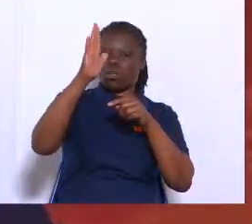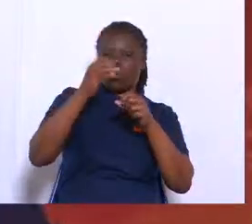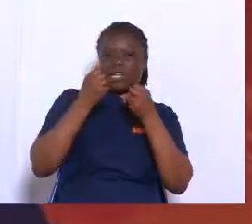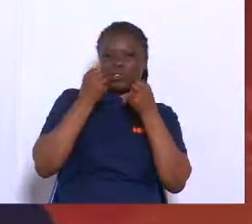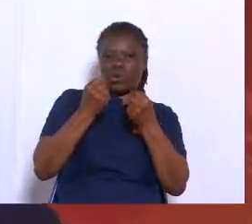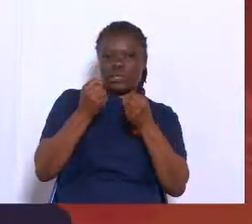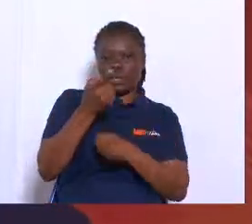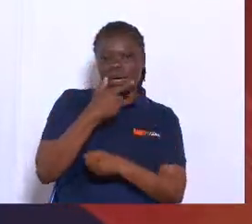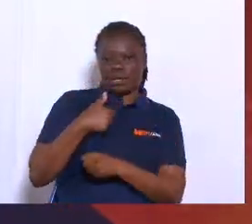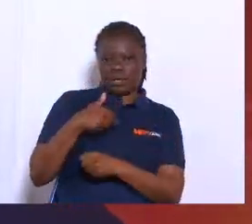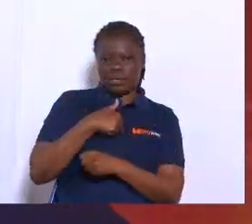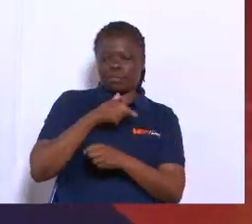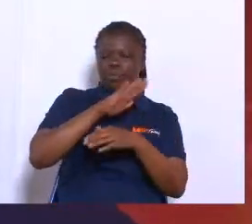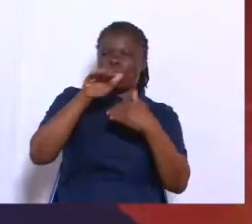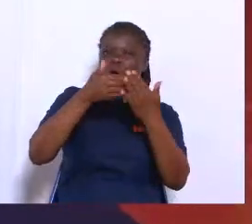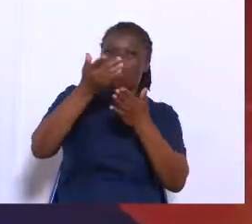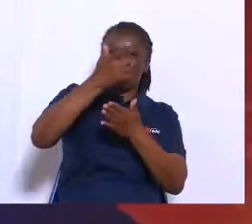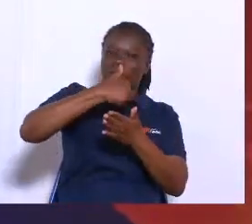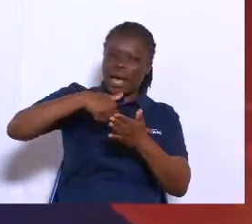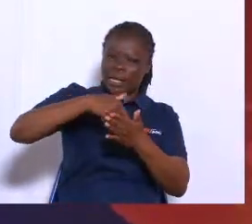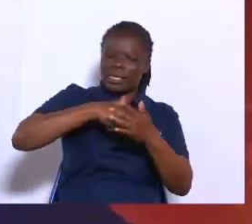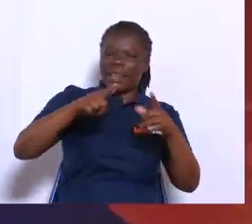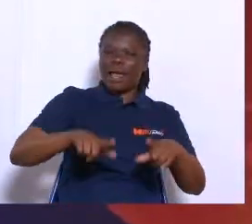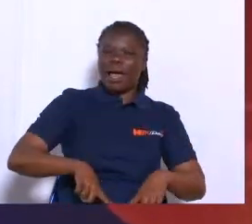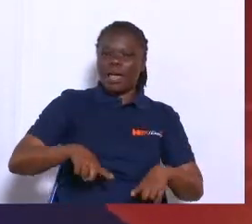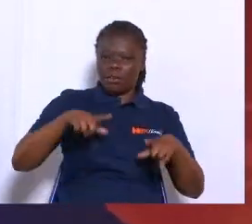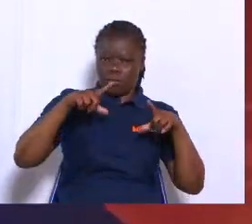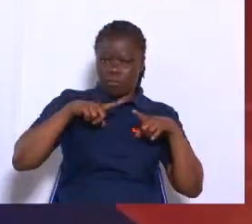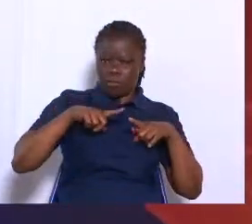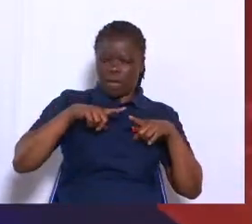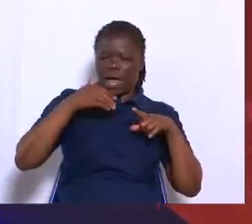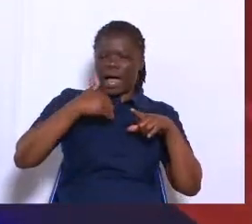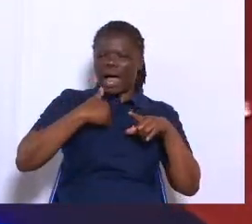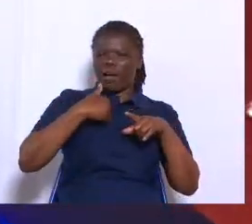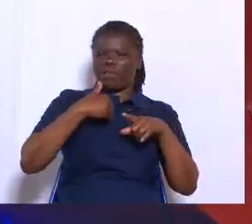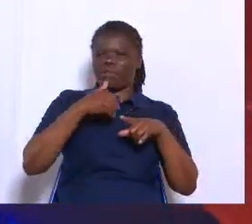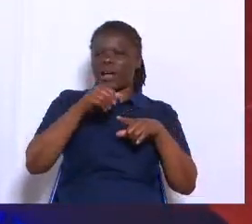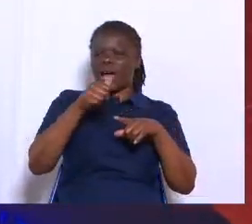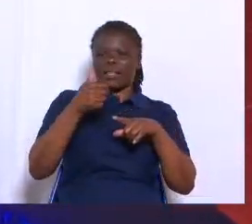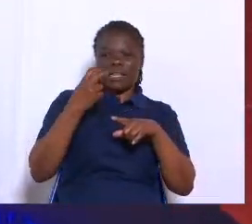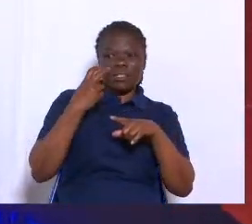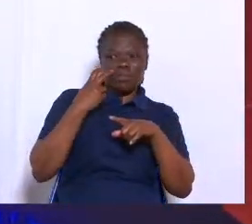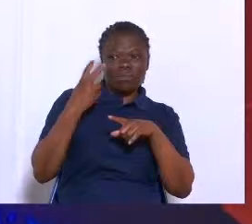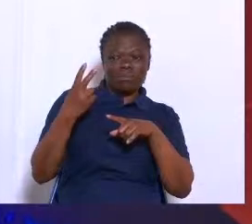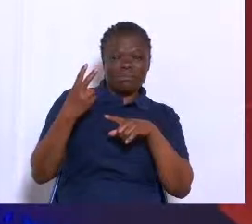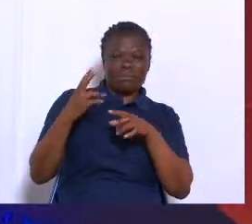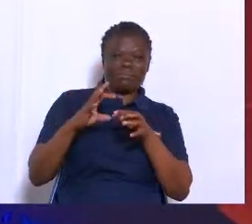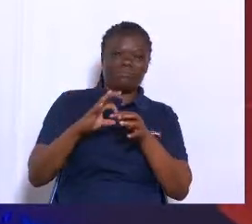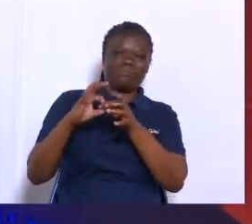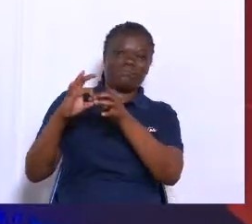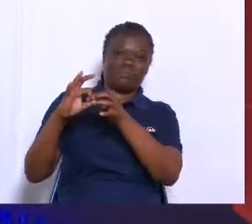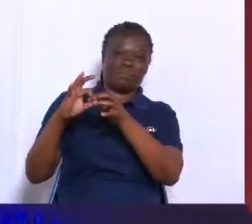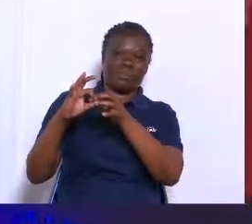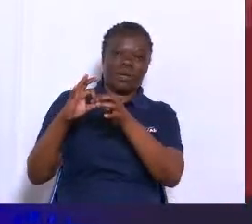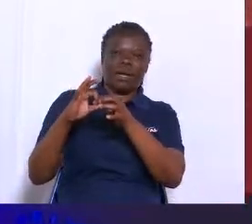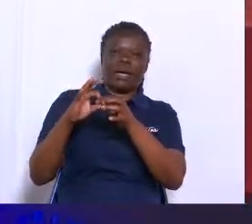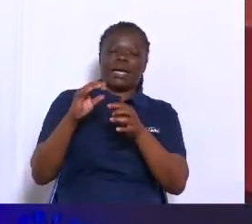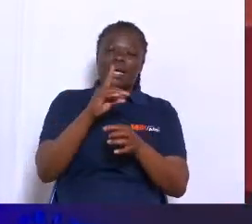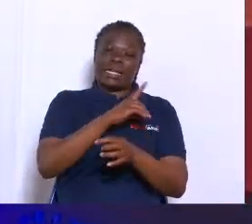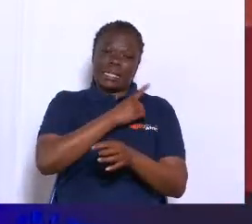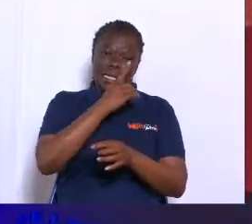us. All of us in life have others that we look up to. One of my dear